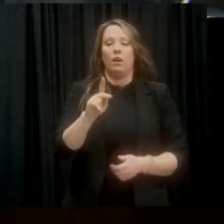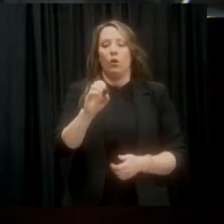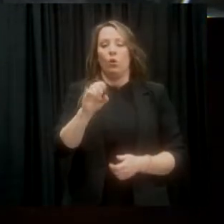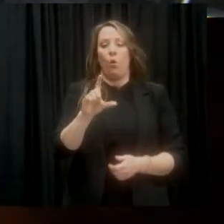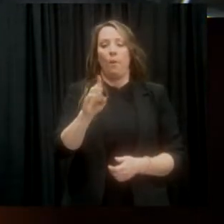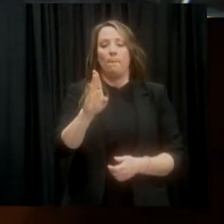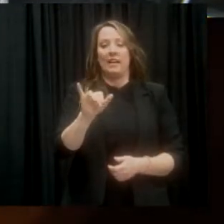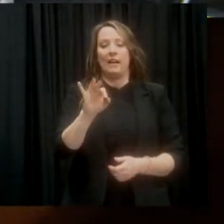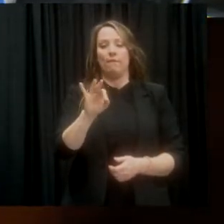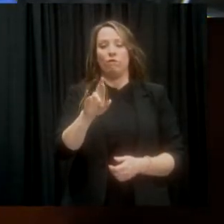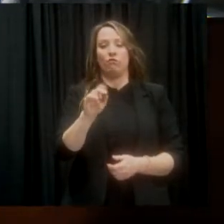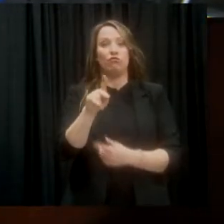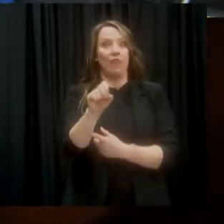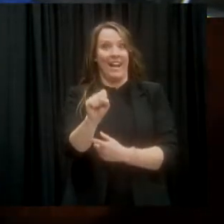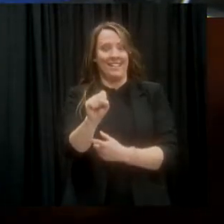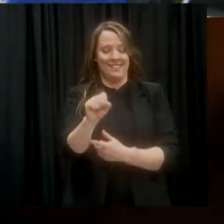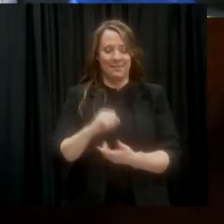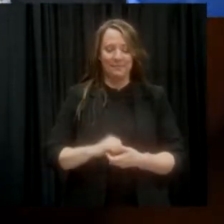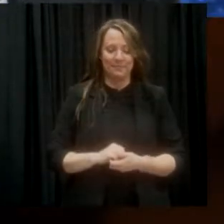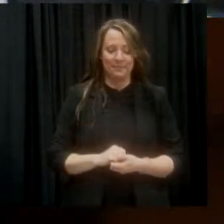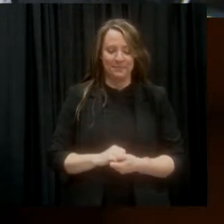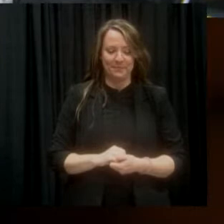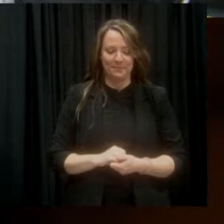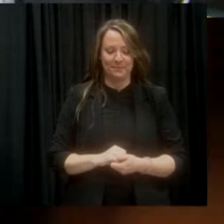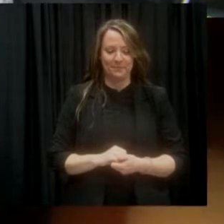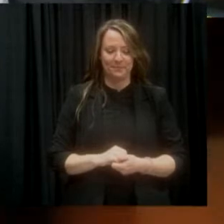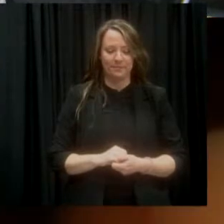Colby Franks.